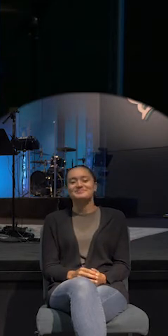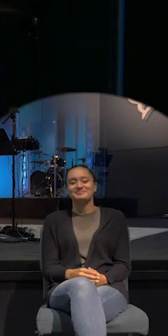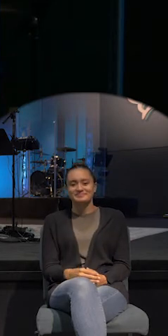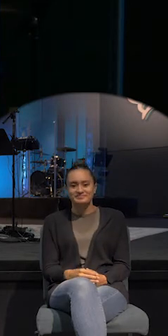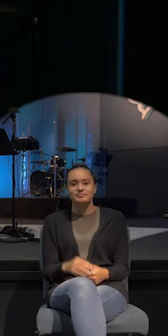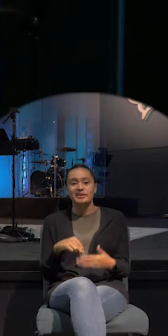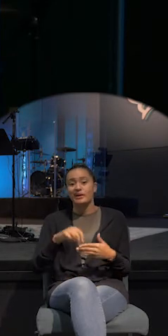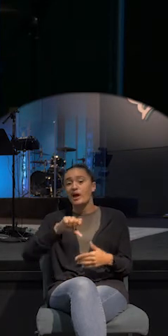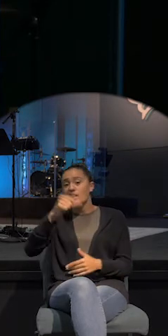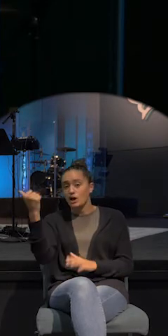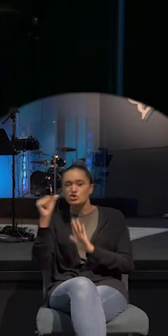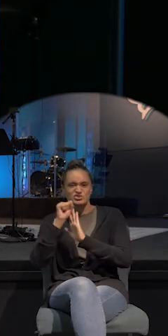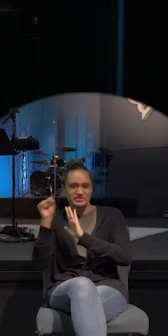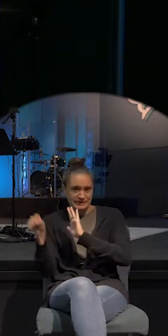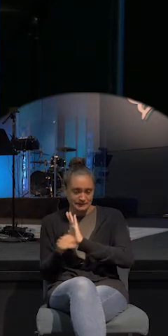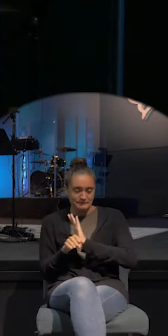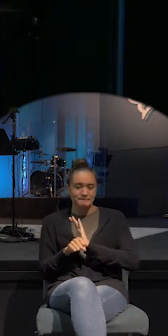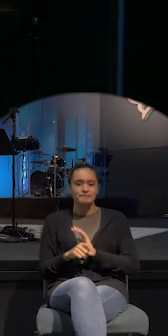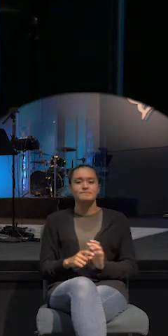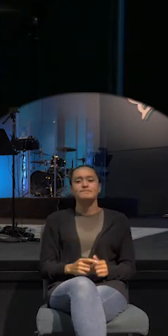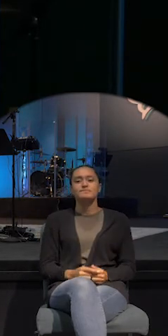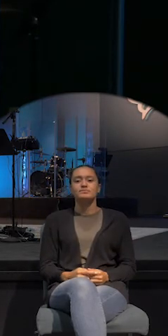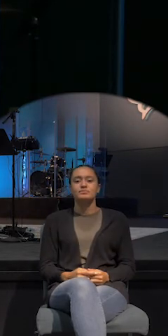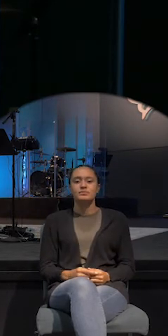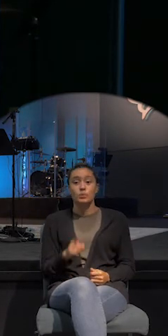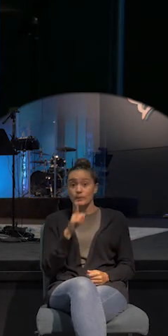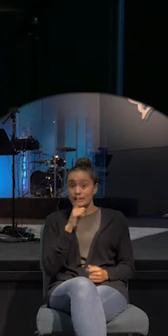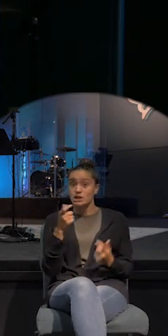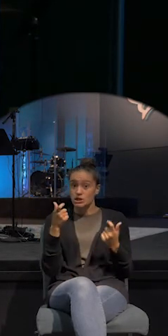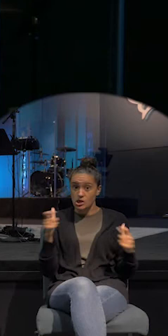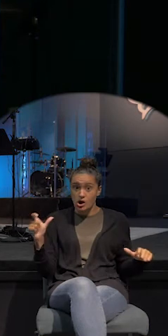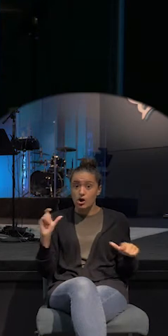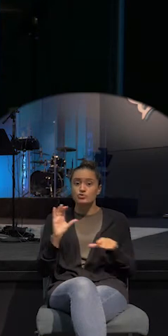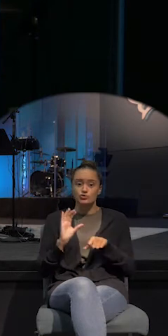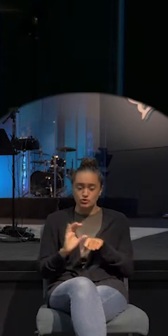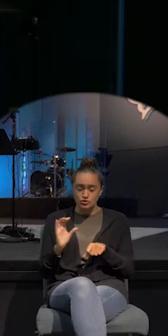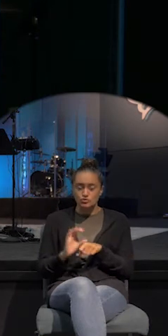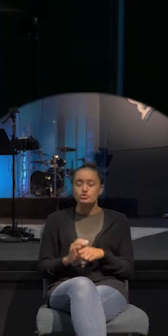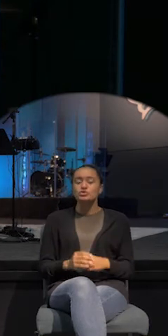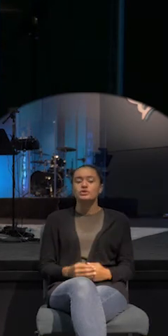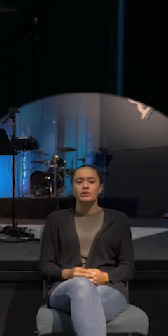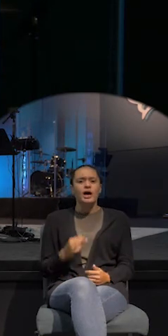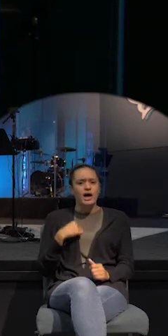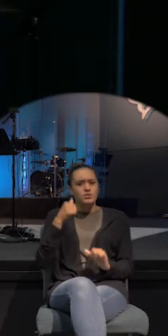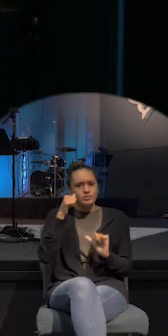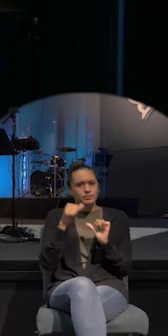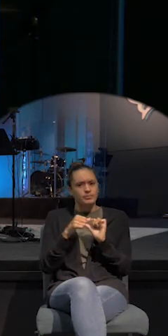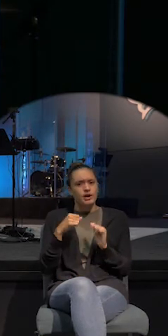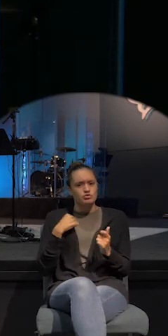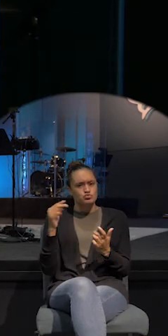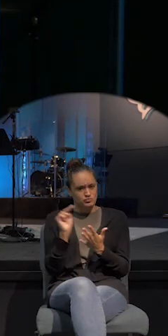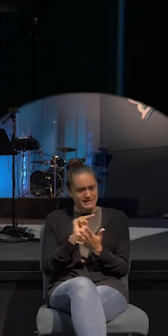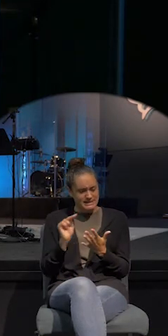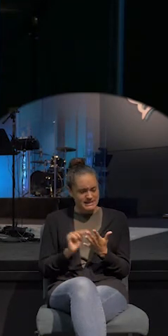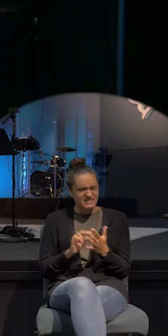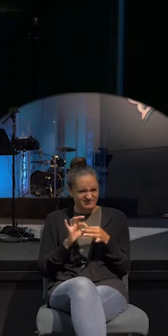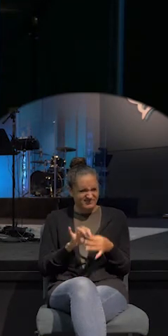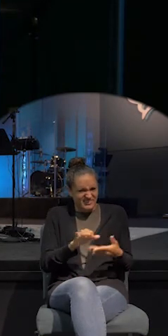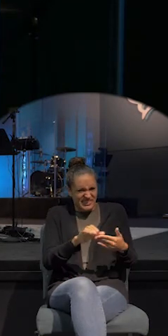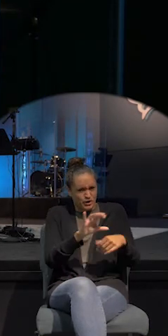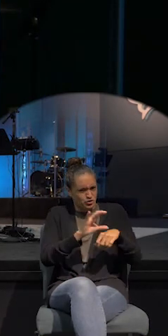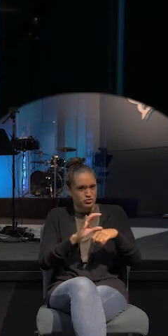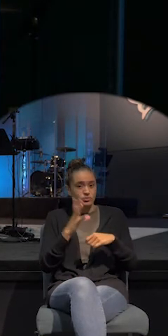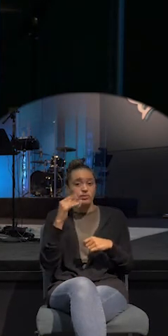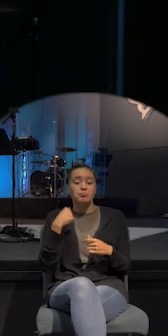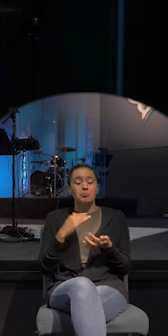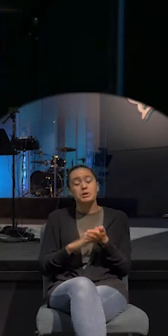It was in another state, and they had, it was a very large church, and I remember reading about this church